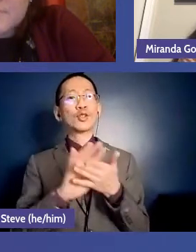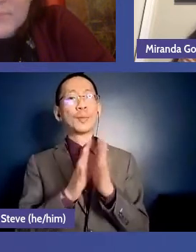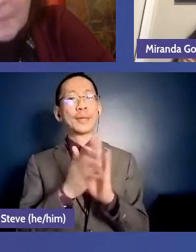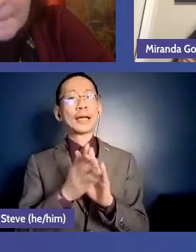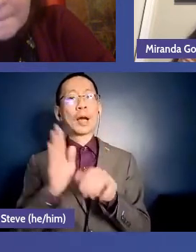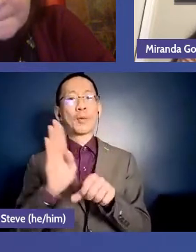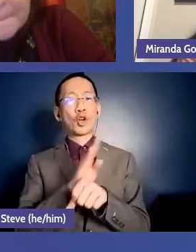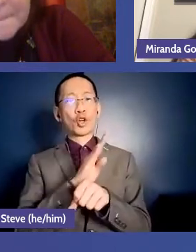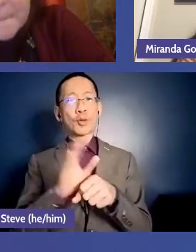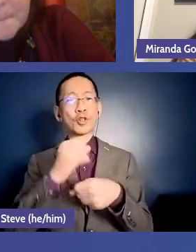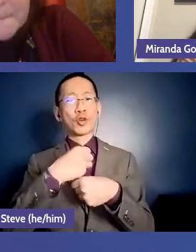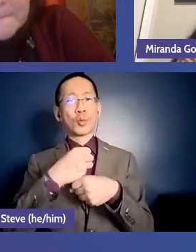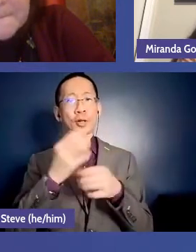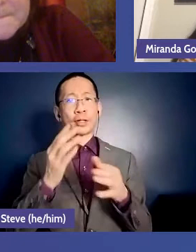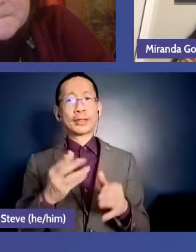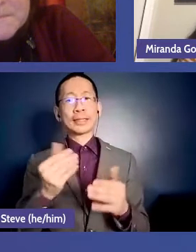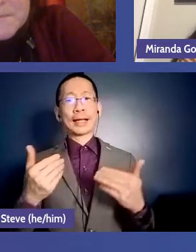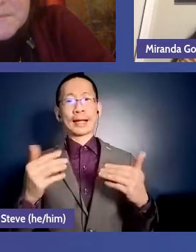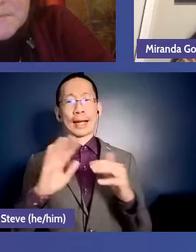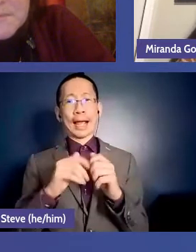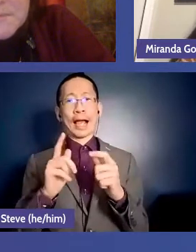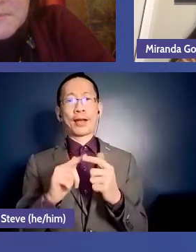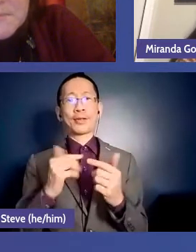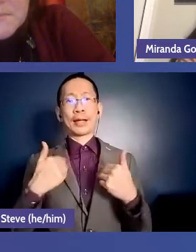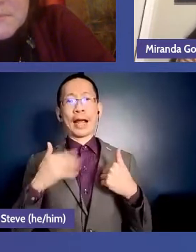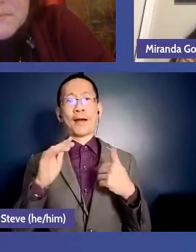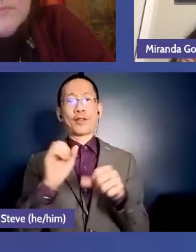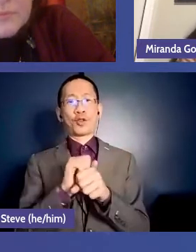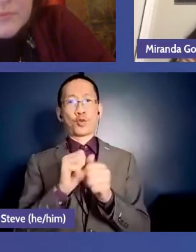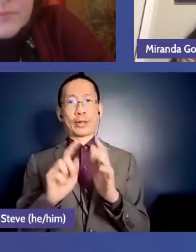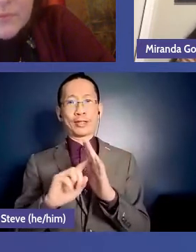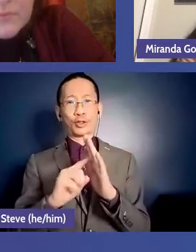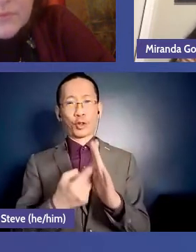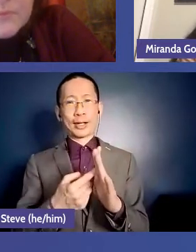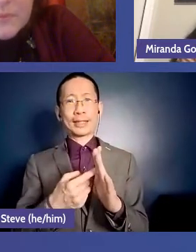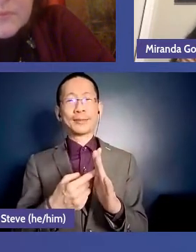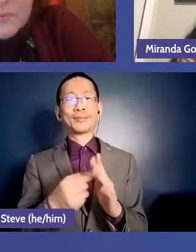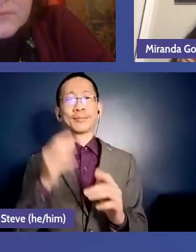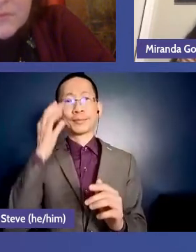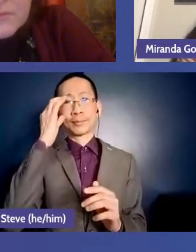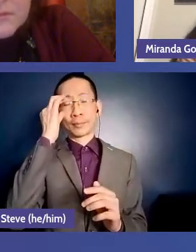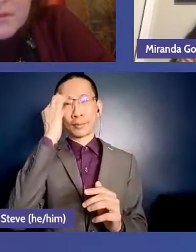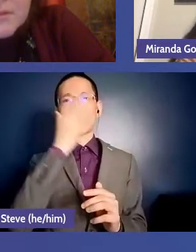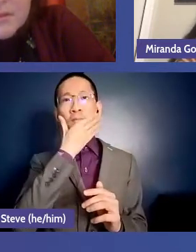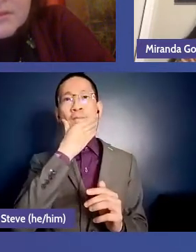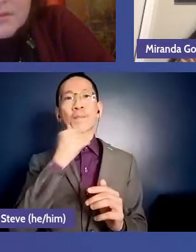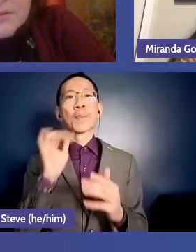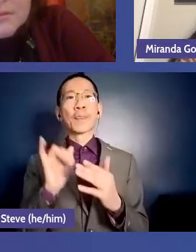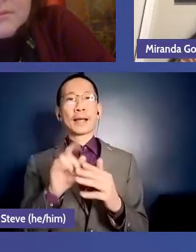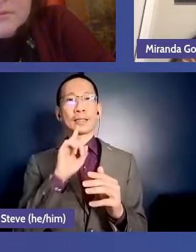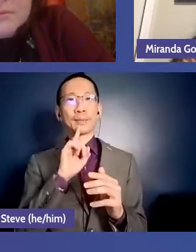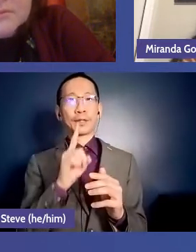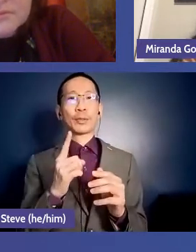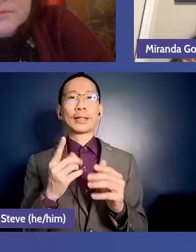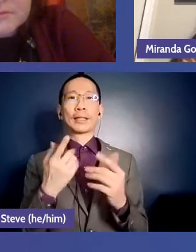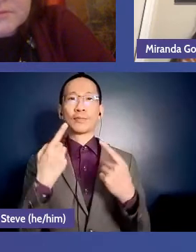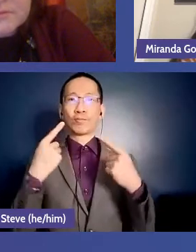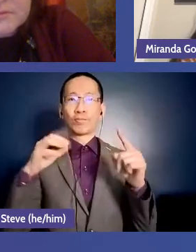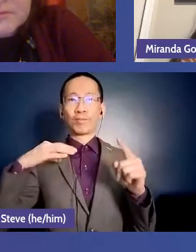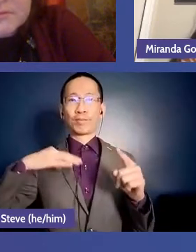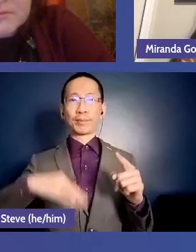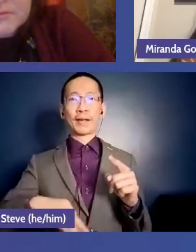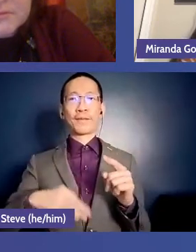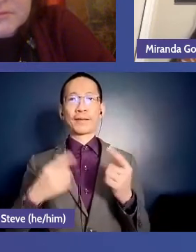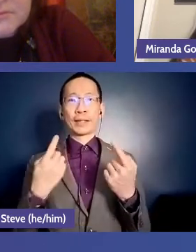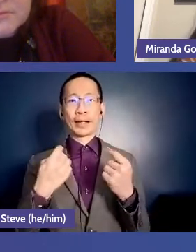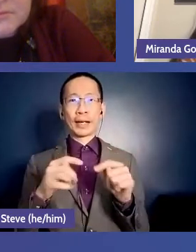commercial producer and how to get their career started. So that has been a really fruitful endeavor,